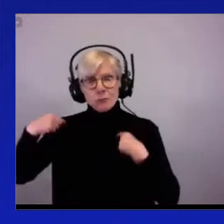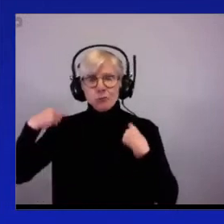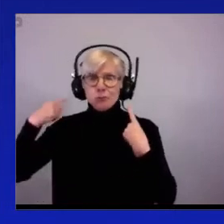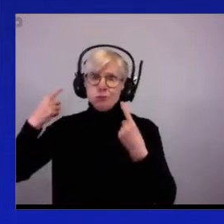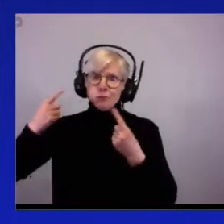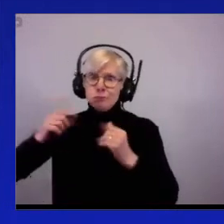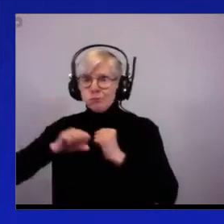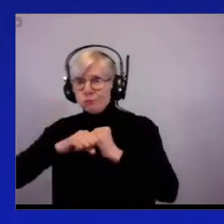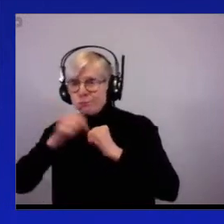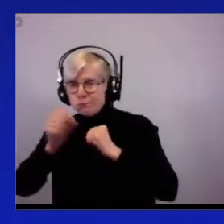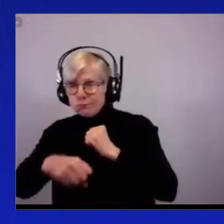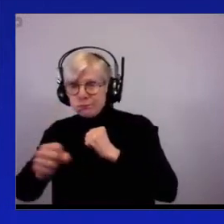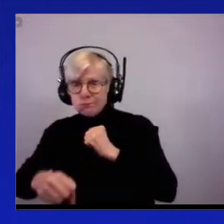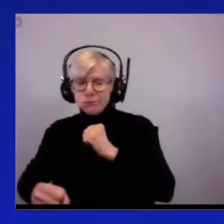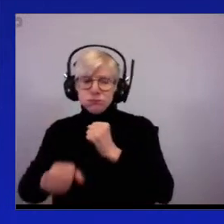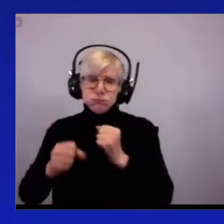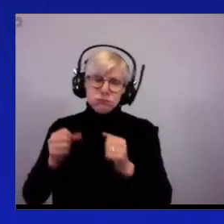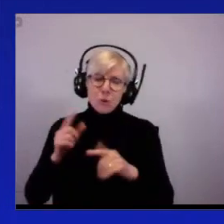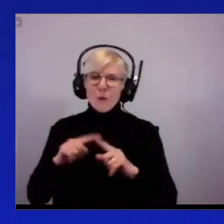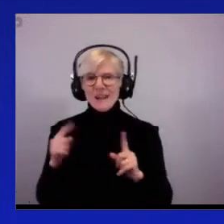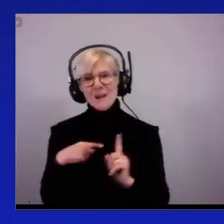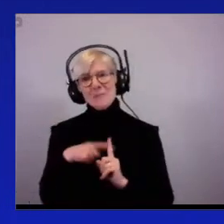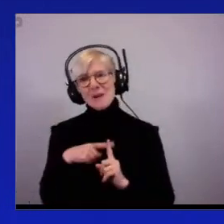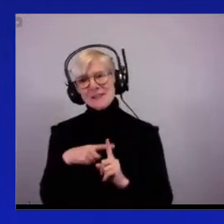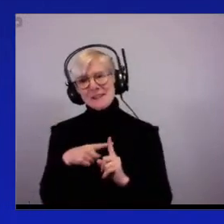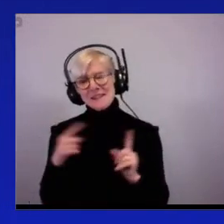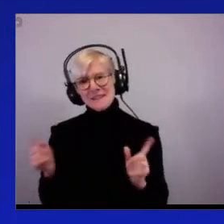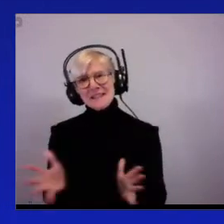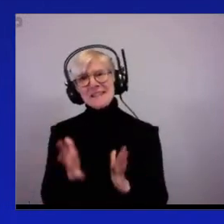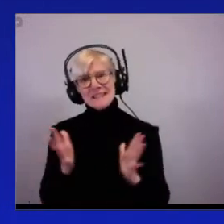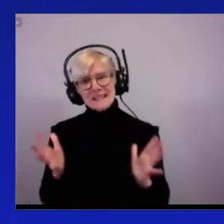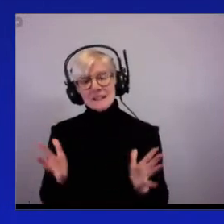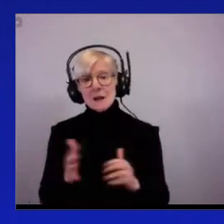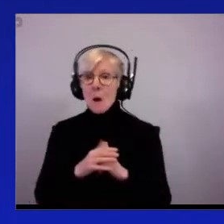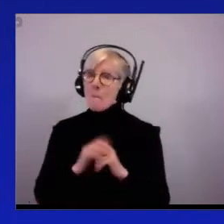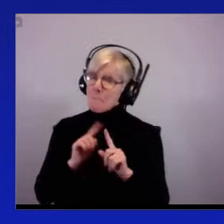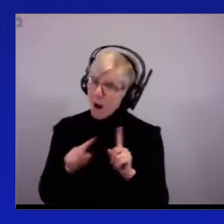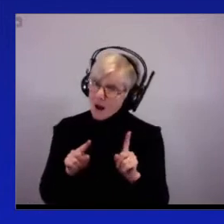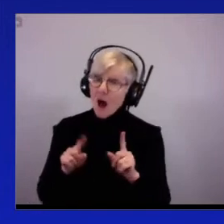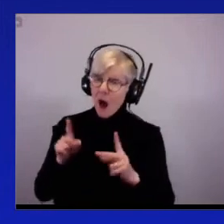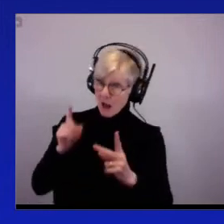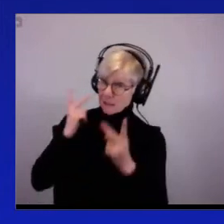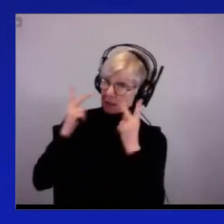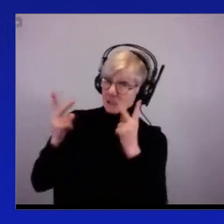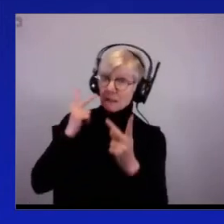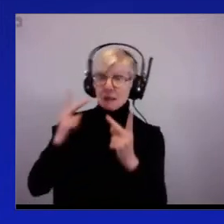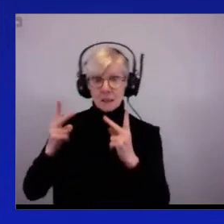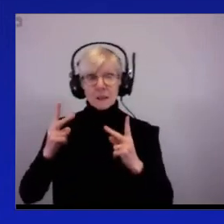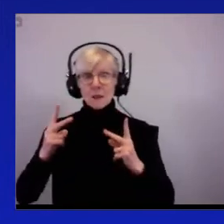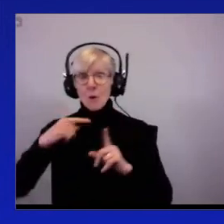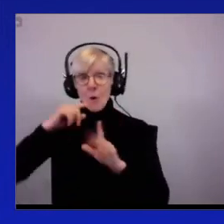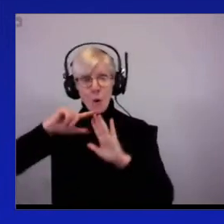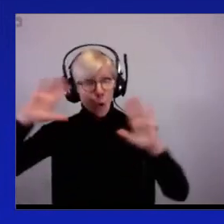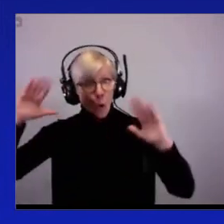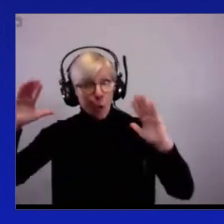we just need some encouragement. But I think there are a lot of encouraging signs right now, and I really